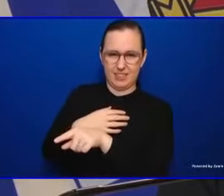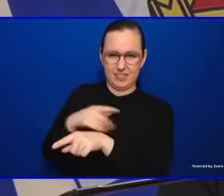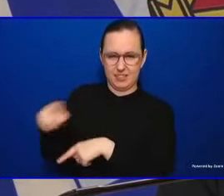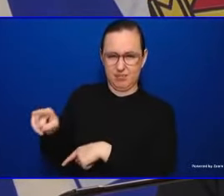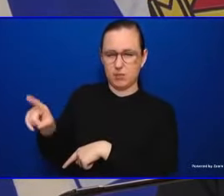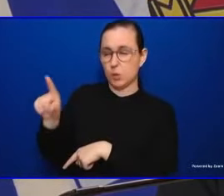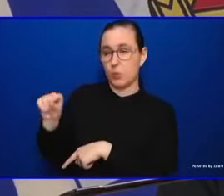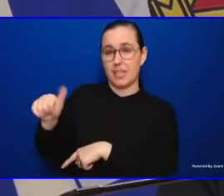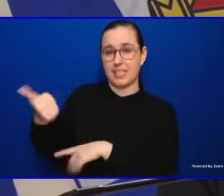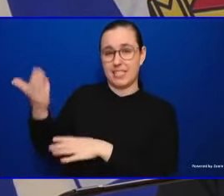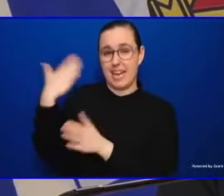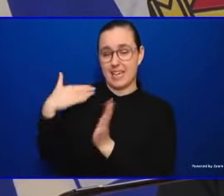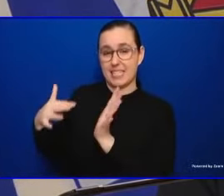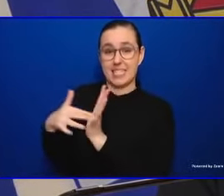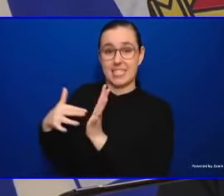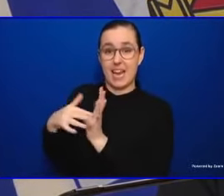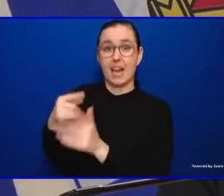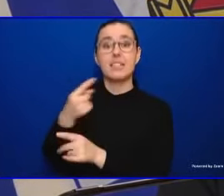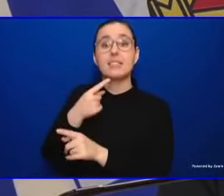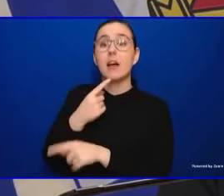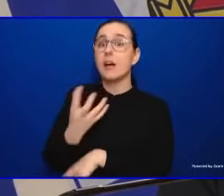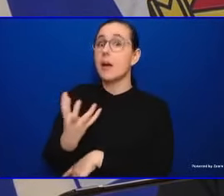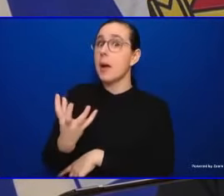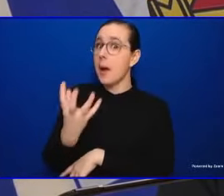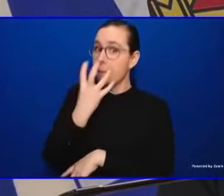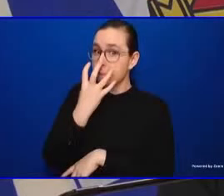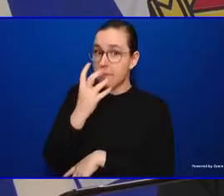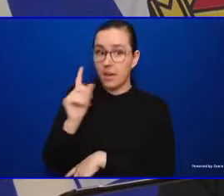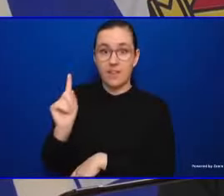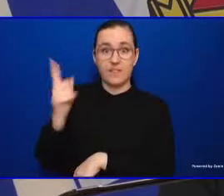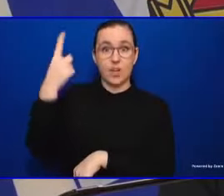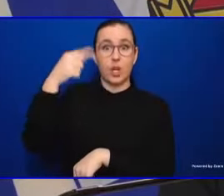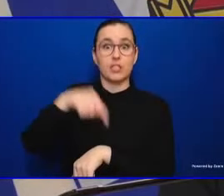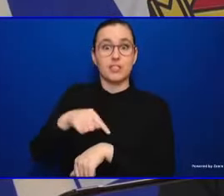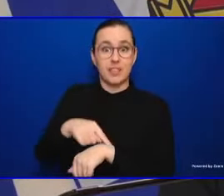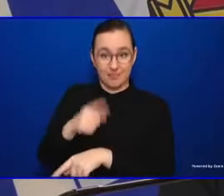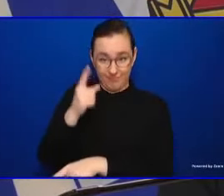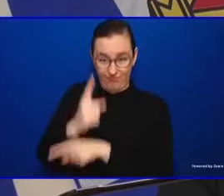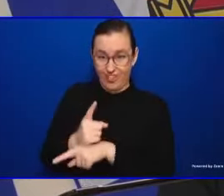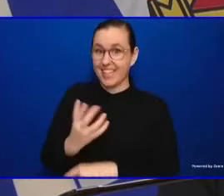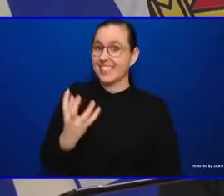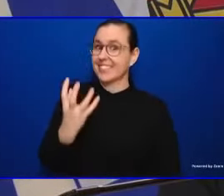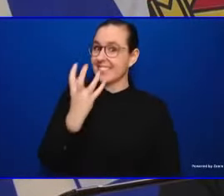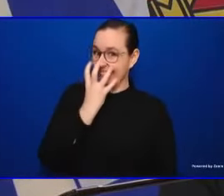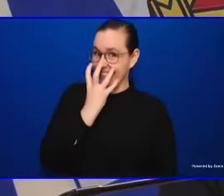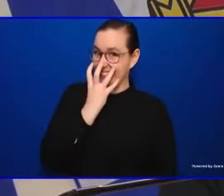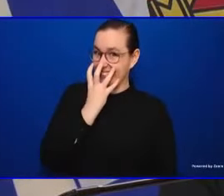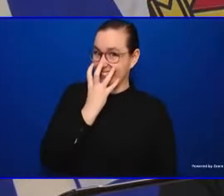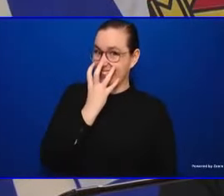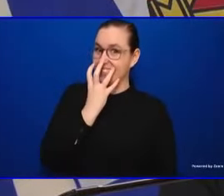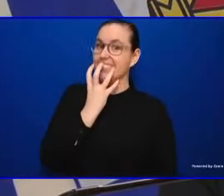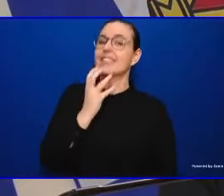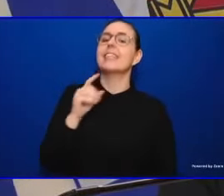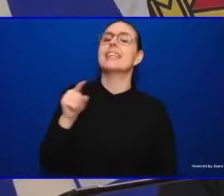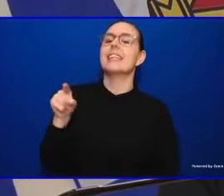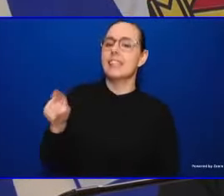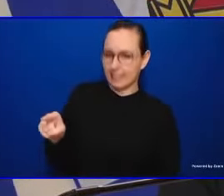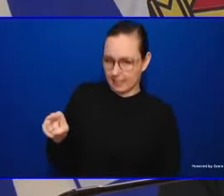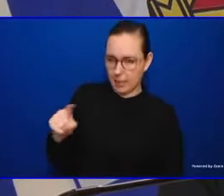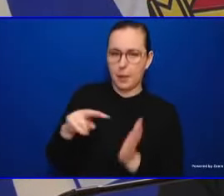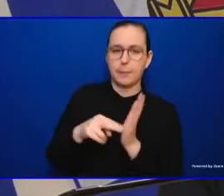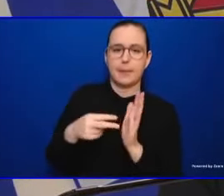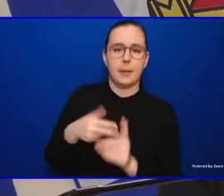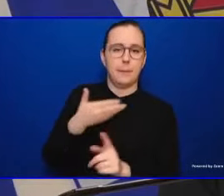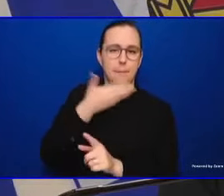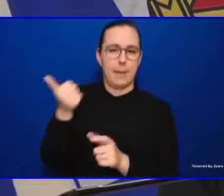first time did so properly and provided themselves better protection than what surgical masks do achieve. What do you say to